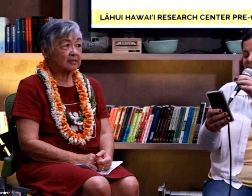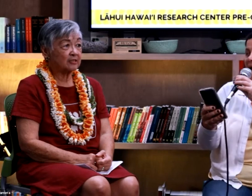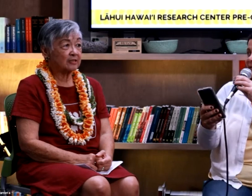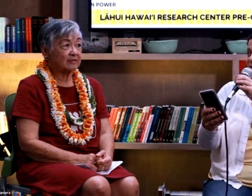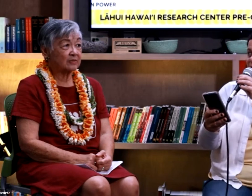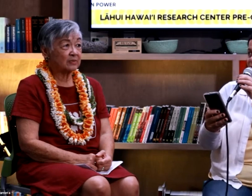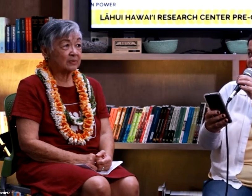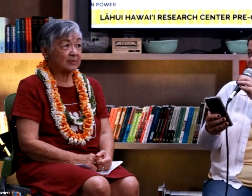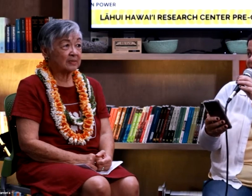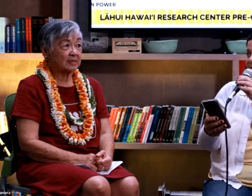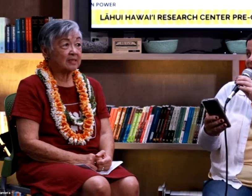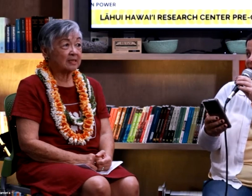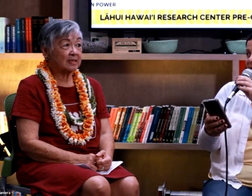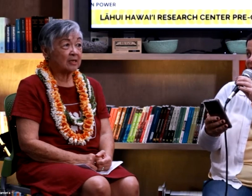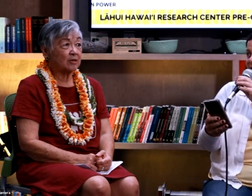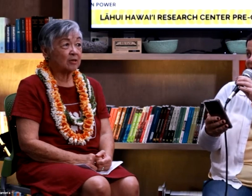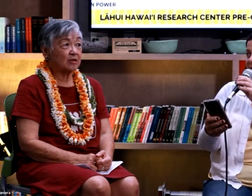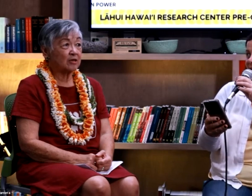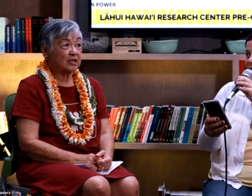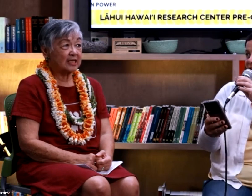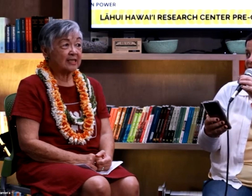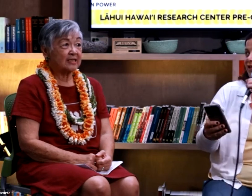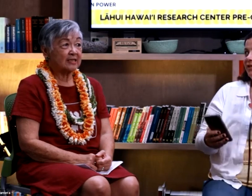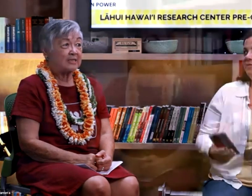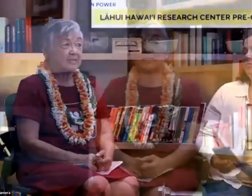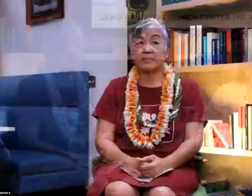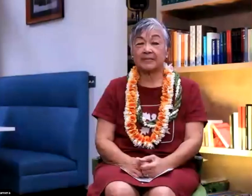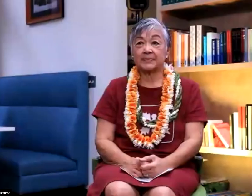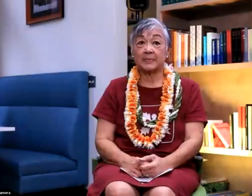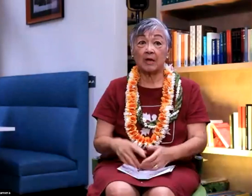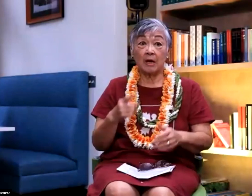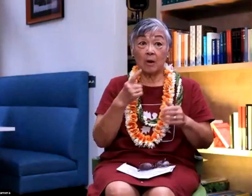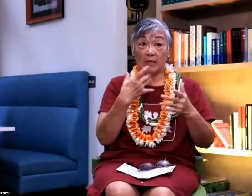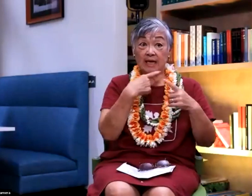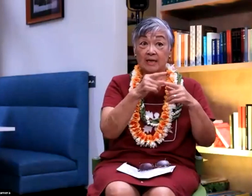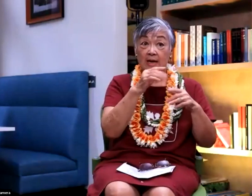basic signs or phrases in Hawaii Sign Language.